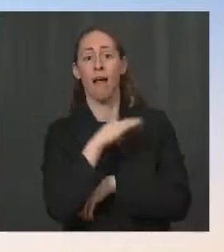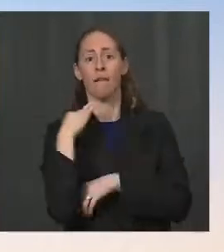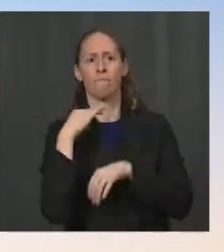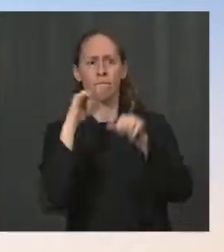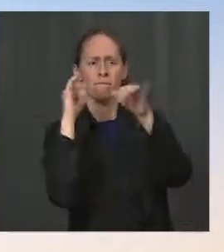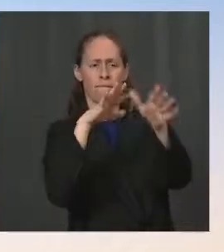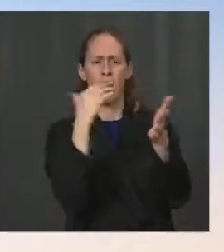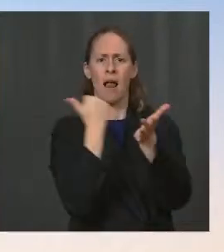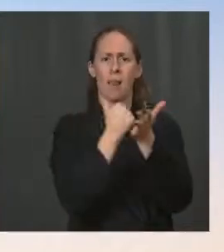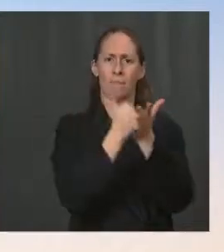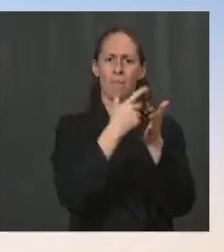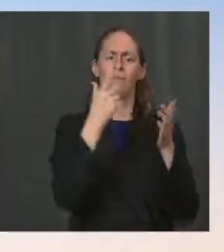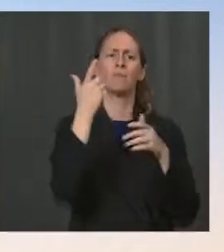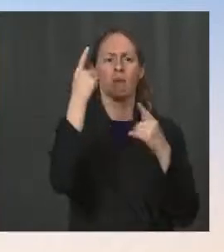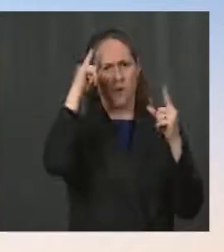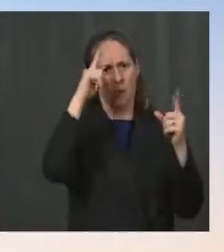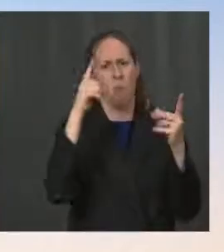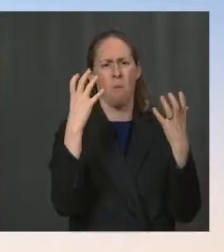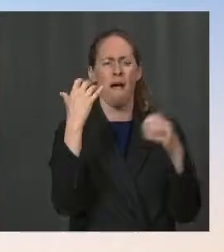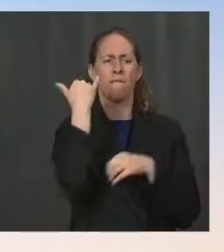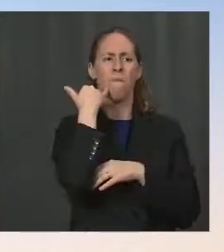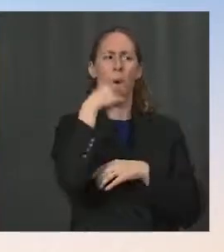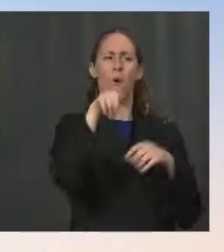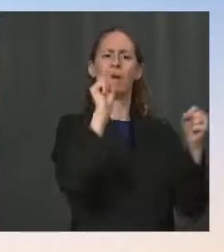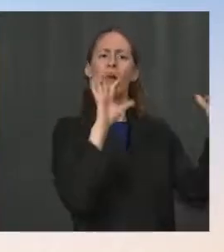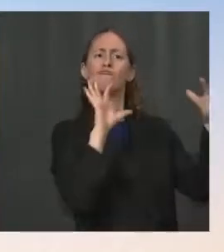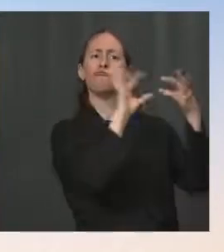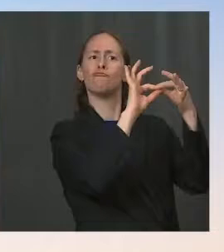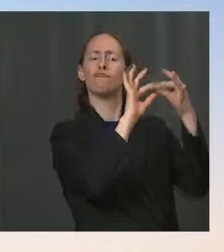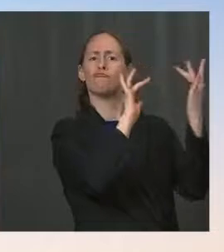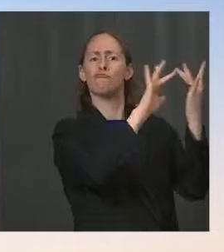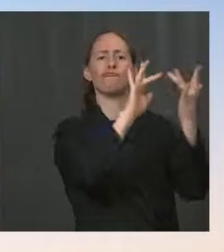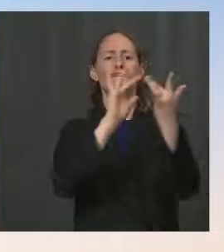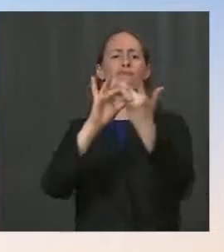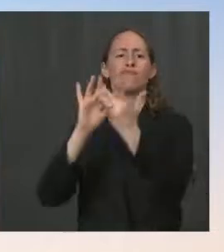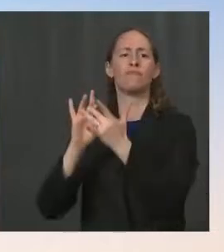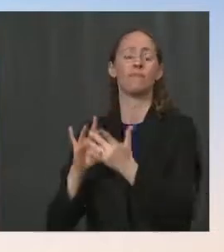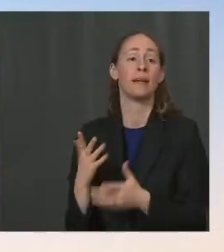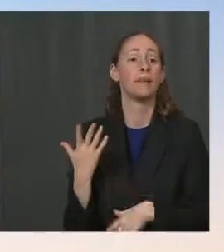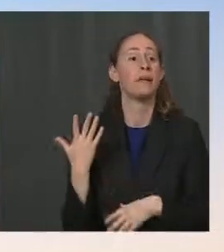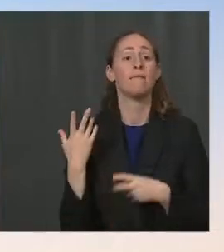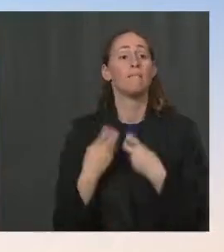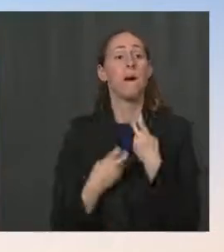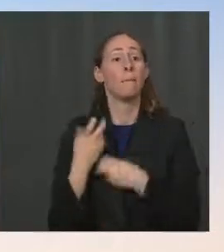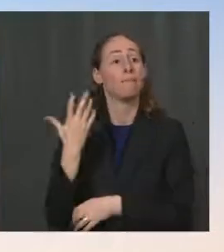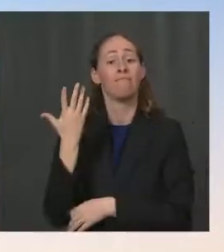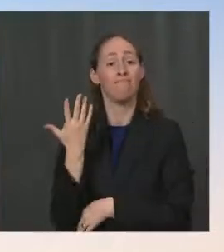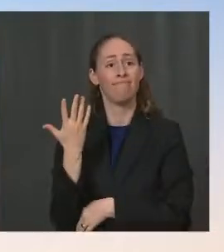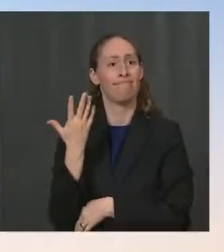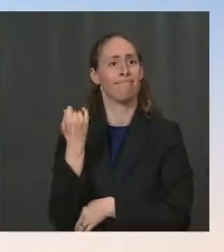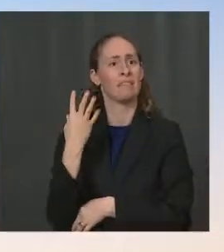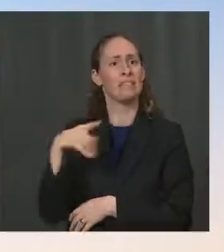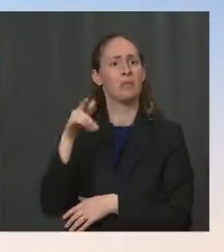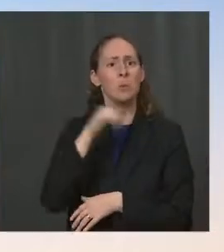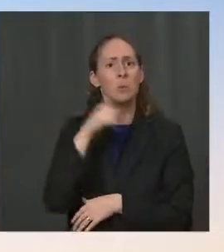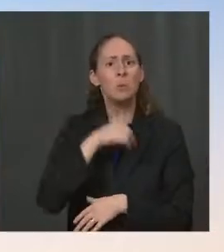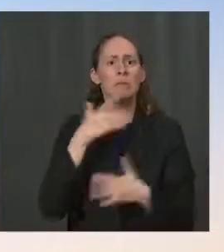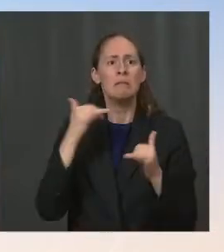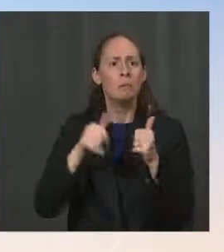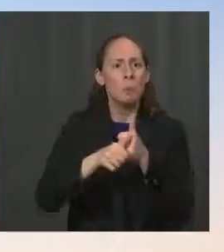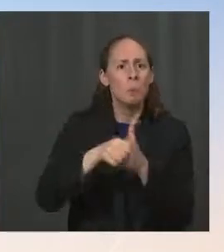efforts. We know this has been incredibly difficult, continues to be, for many people who had to evacuate because of the storm, and we continue to